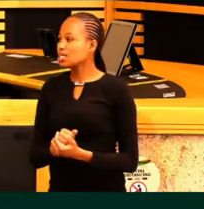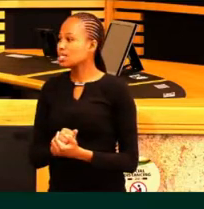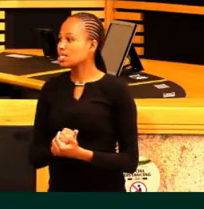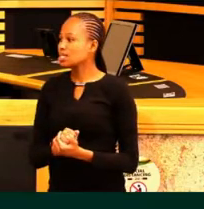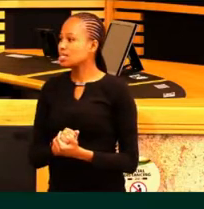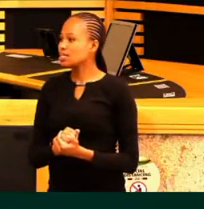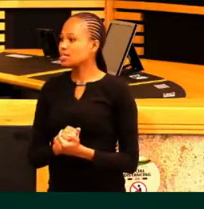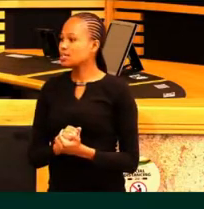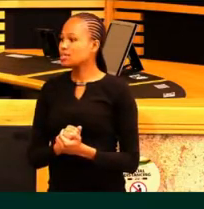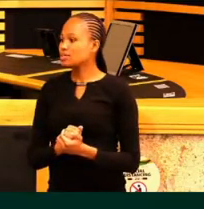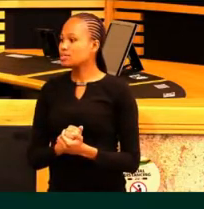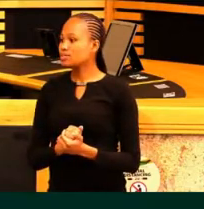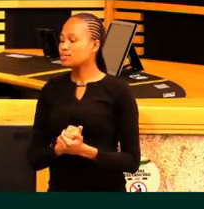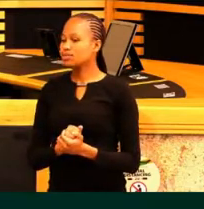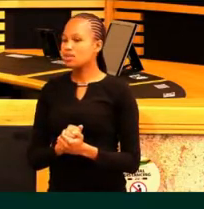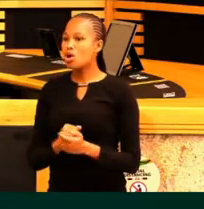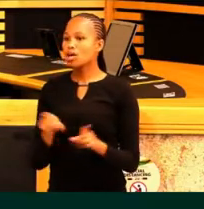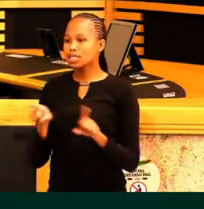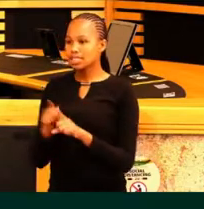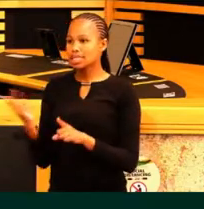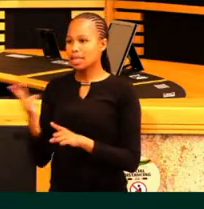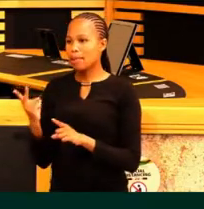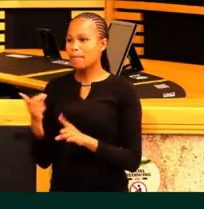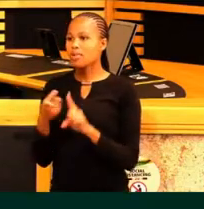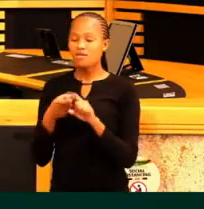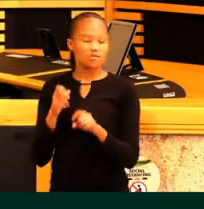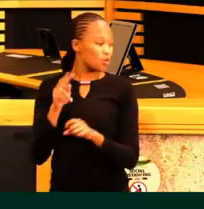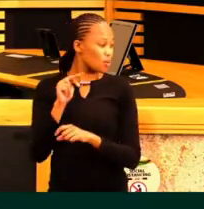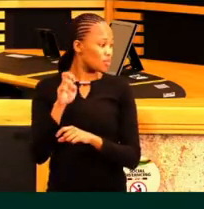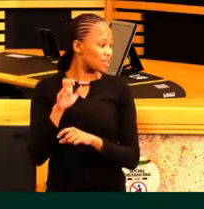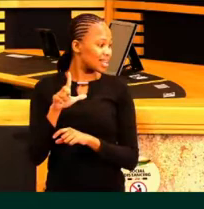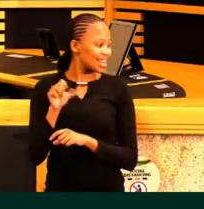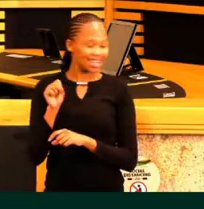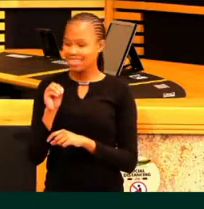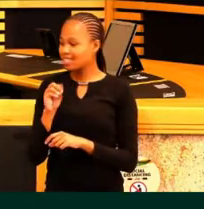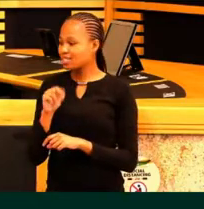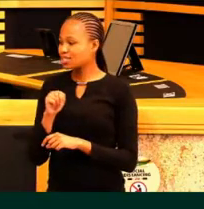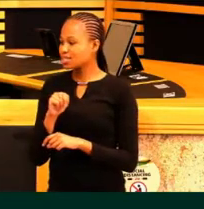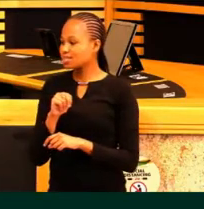from both of them from Nelson Mandela Metro